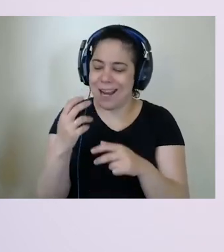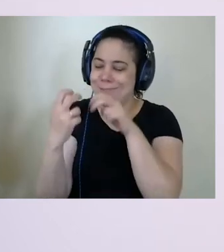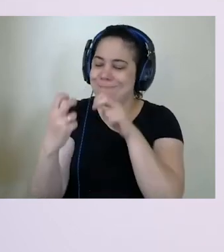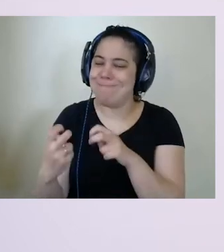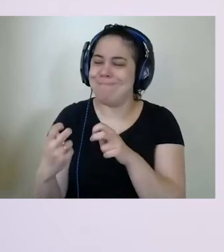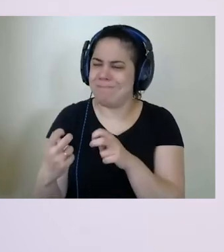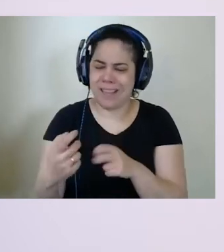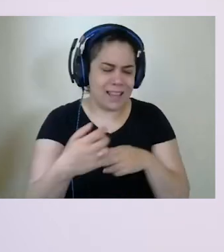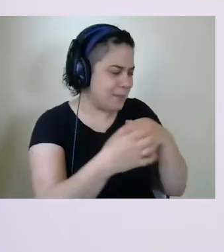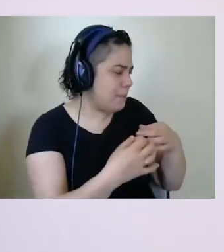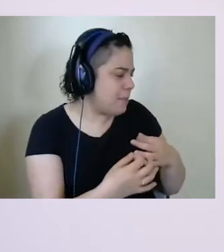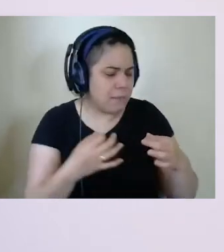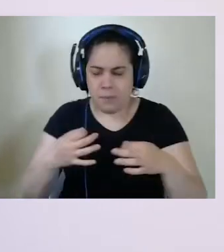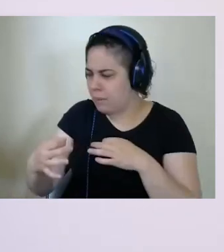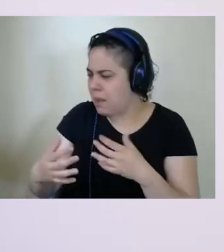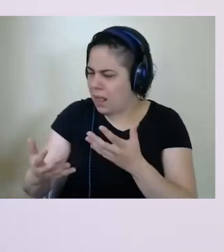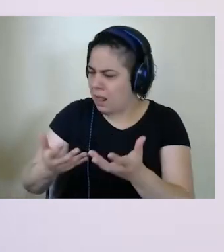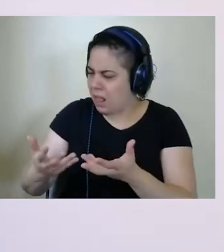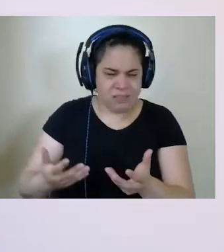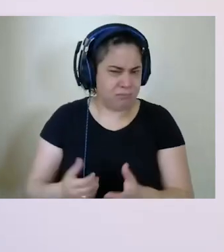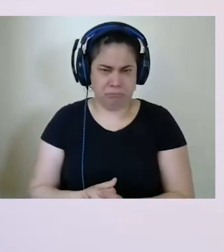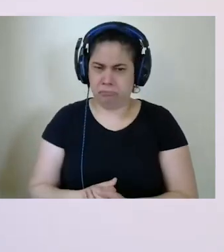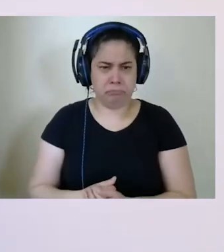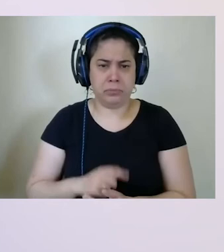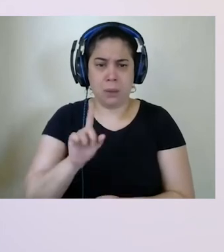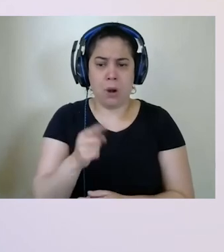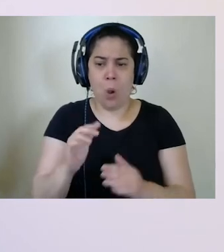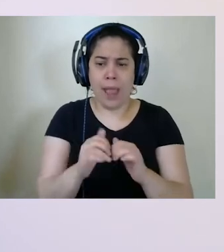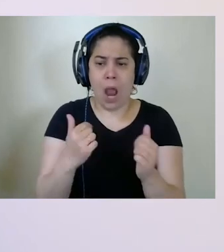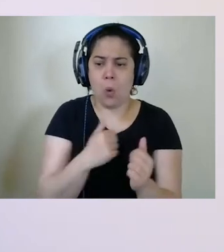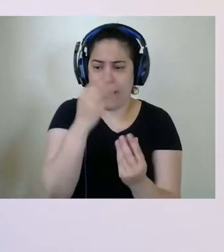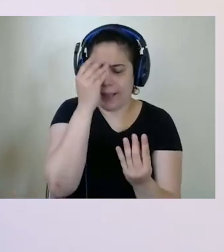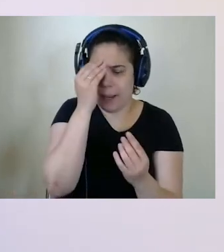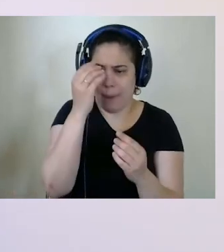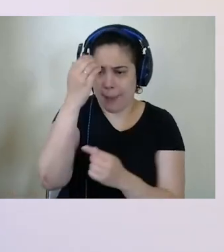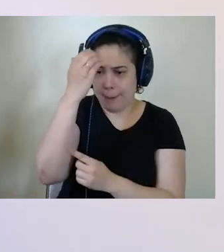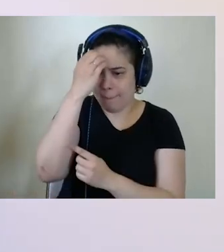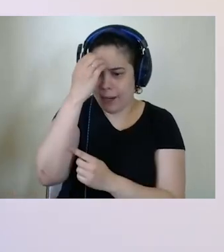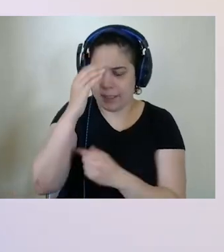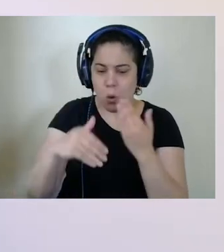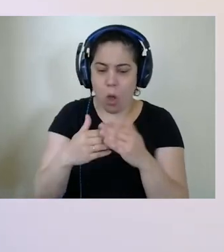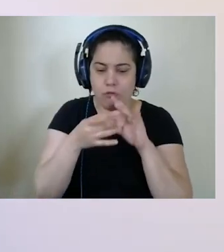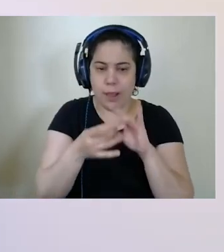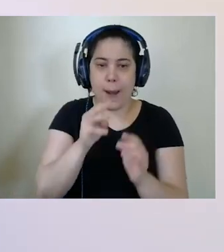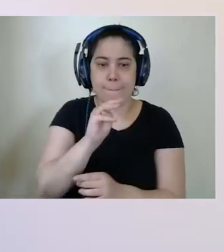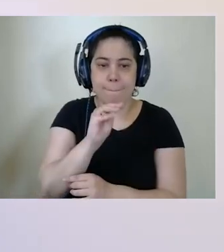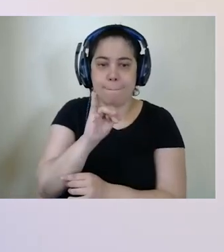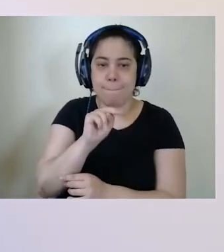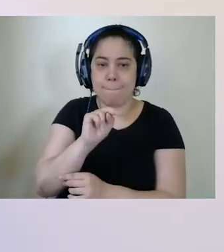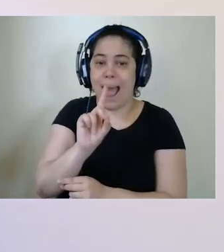only way that we even thought about the brain, it was all mind, and it was the brain and the mind were not connected